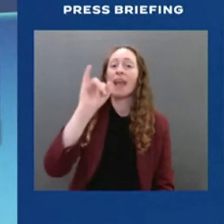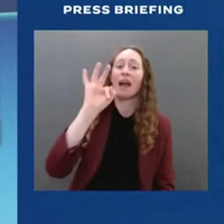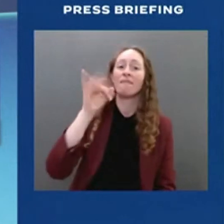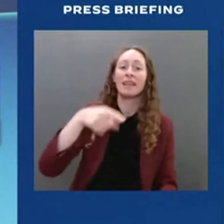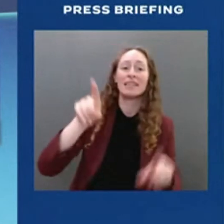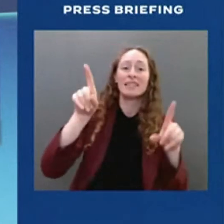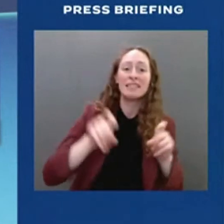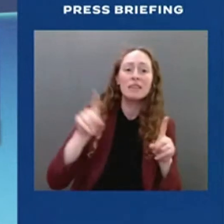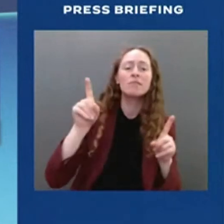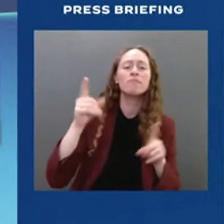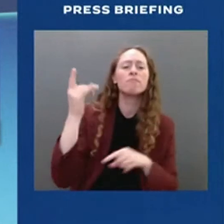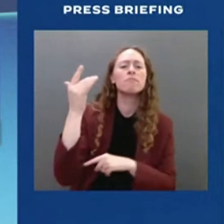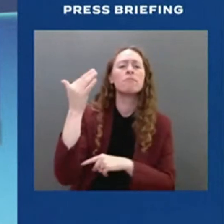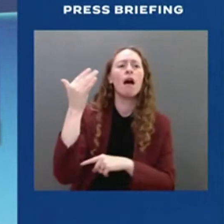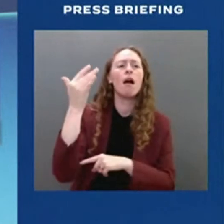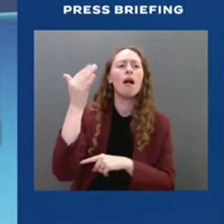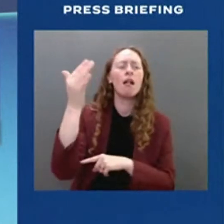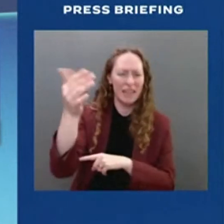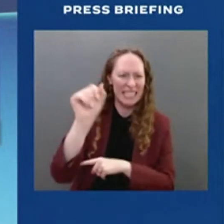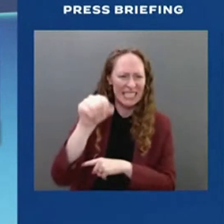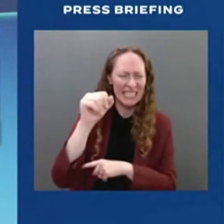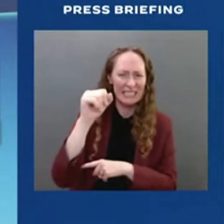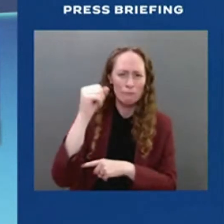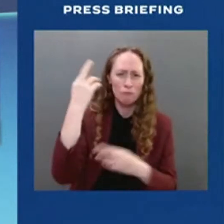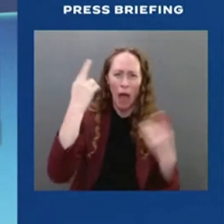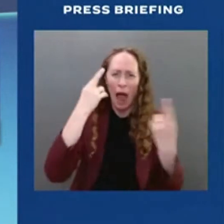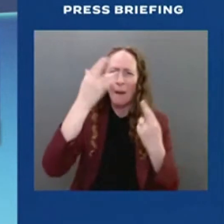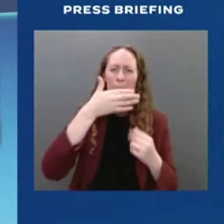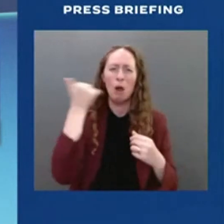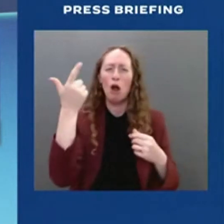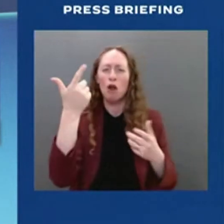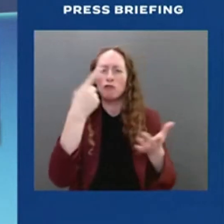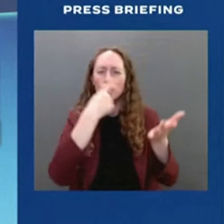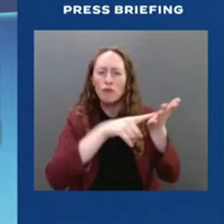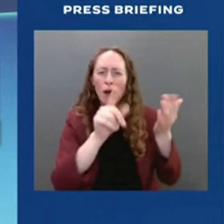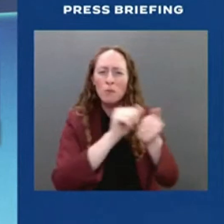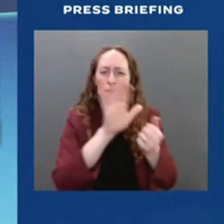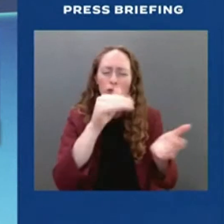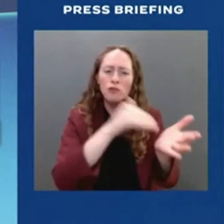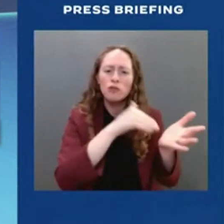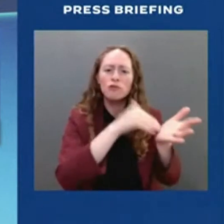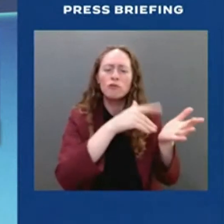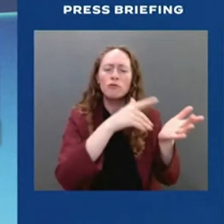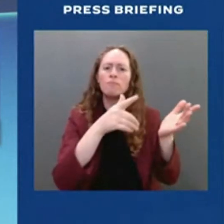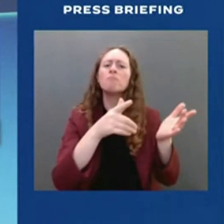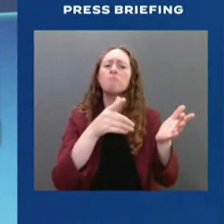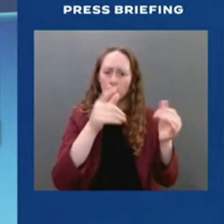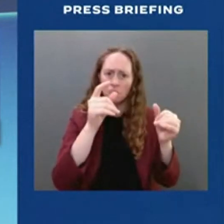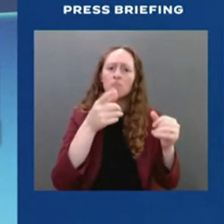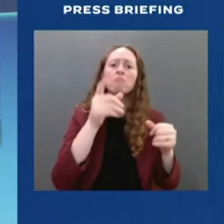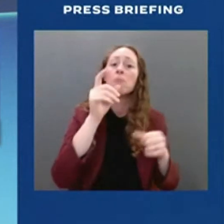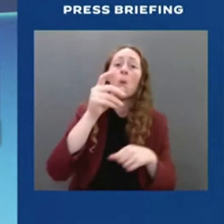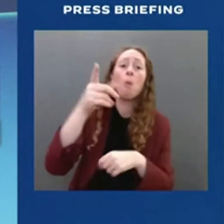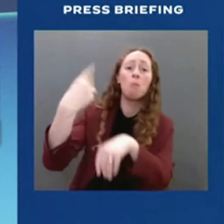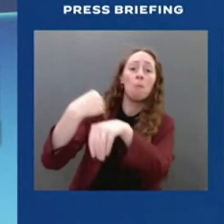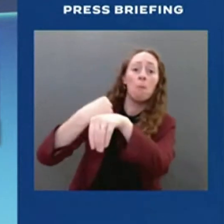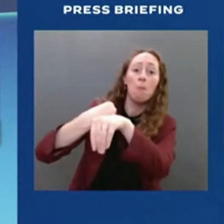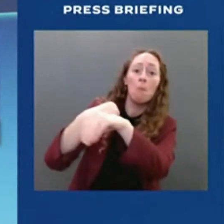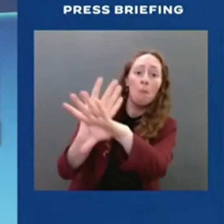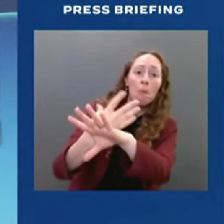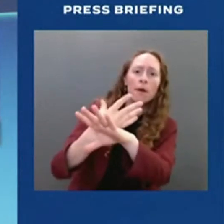treated all in one place. Treatments can save your life. Now, vaccines and treatments will help prevent serious illness and